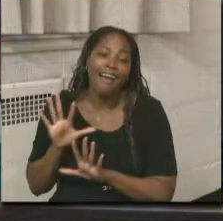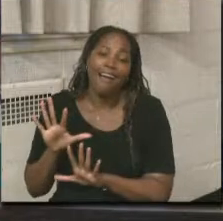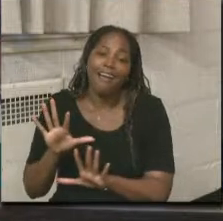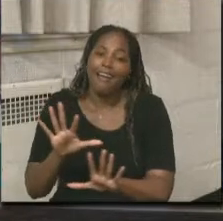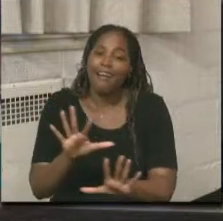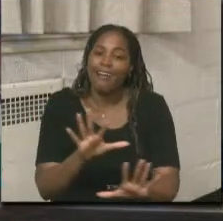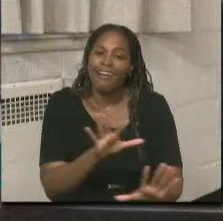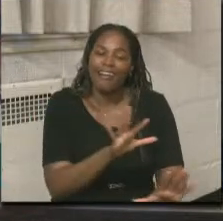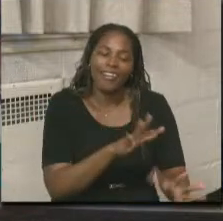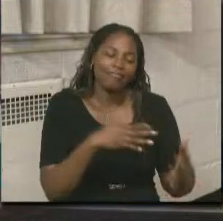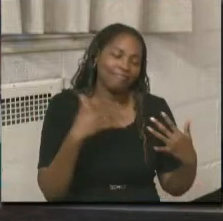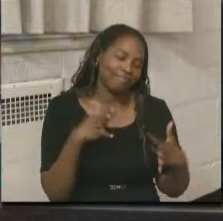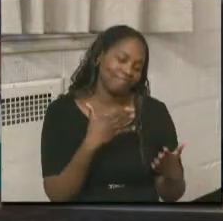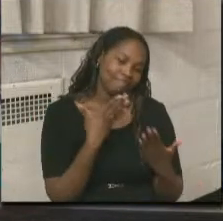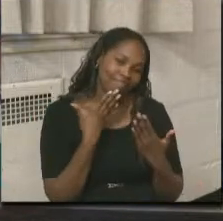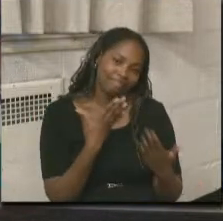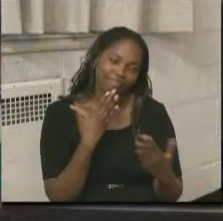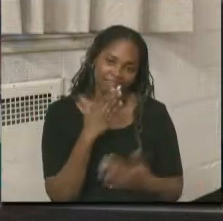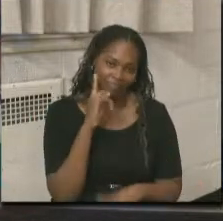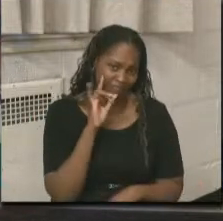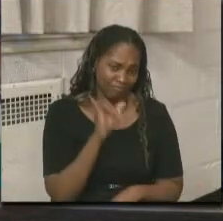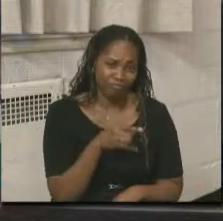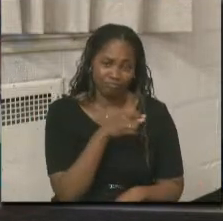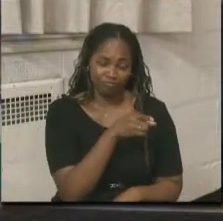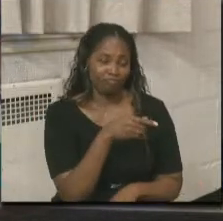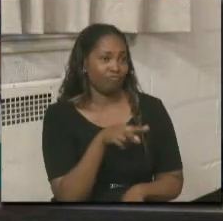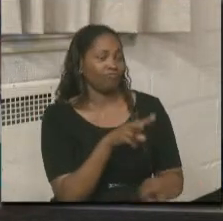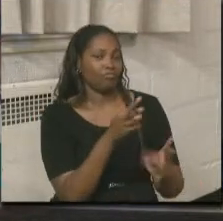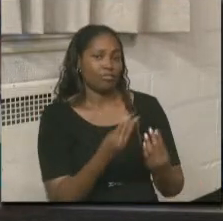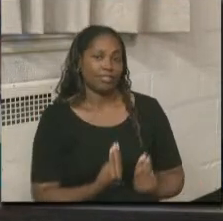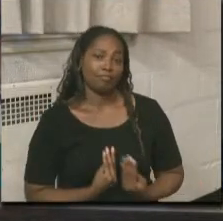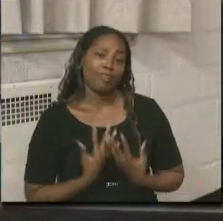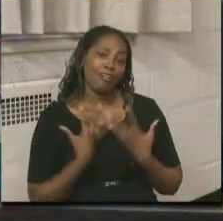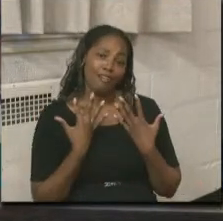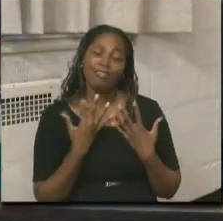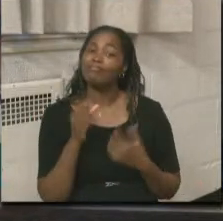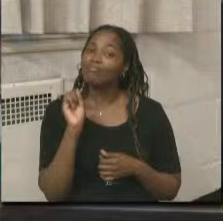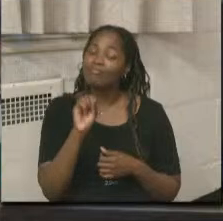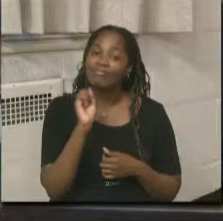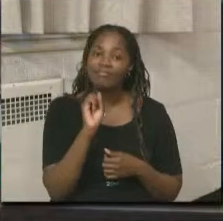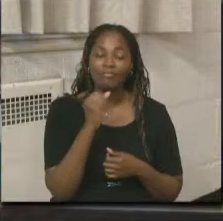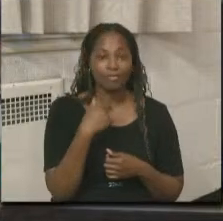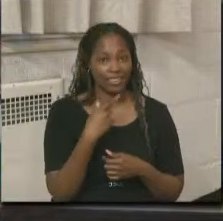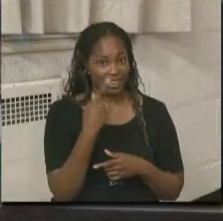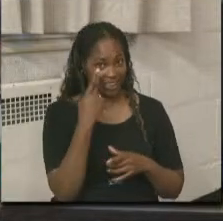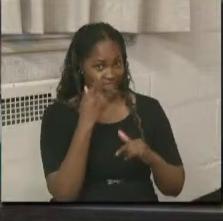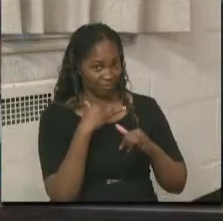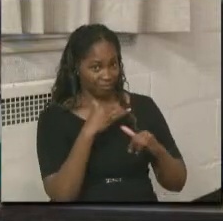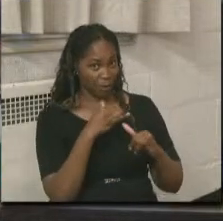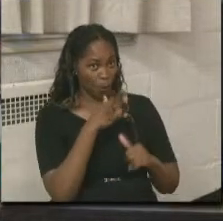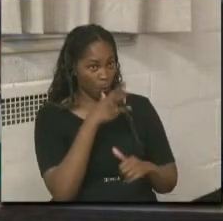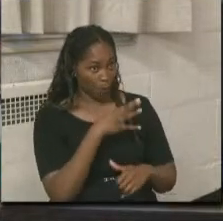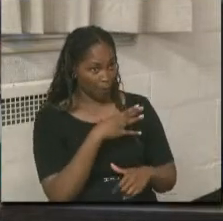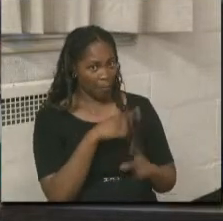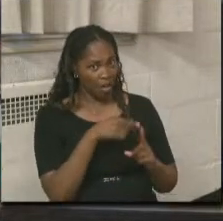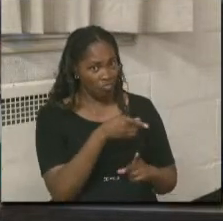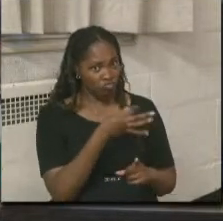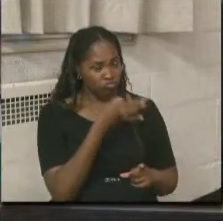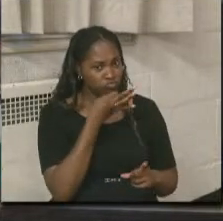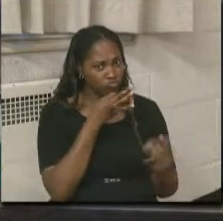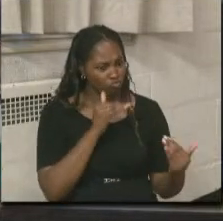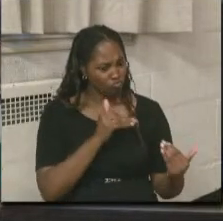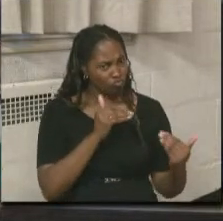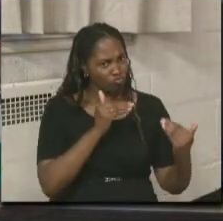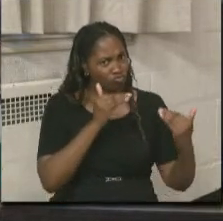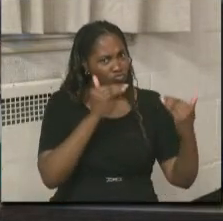light everywhere, and I appreciate you for that. And you've definitely inspired me, because when I see a fellow woman in a high place and she's really